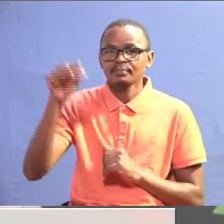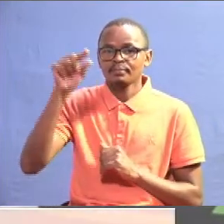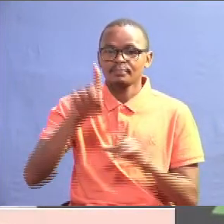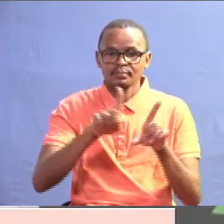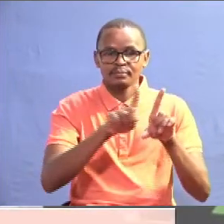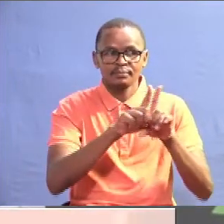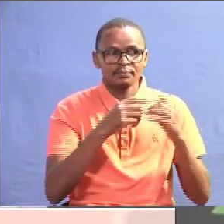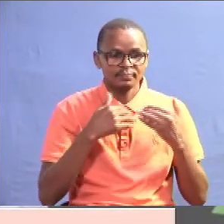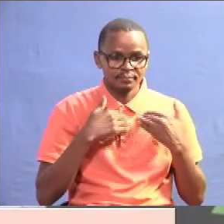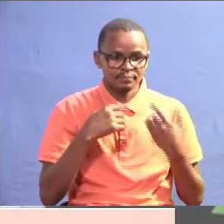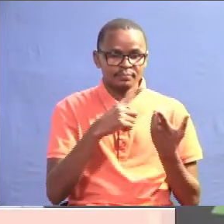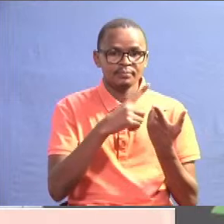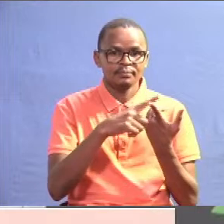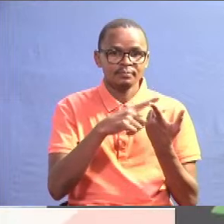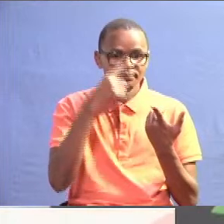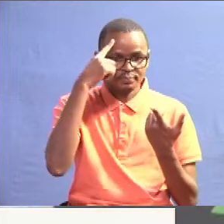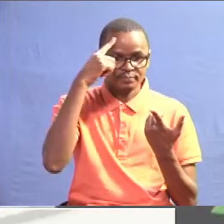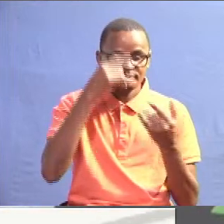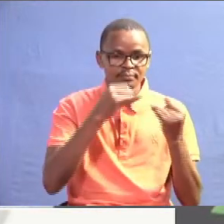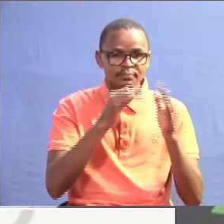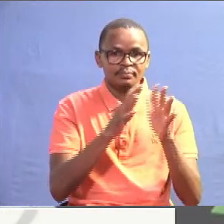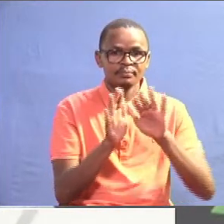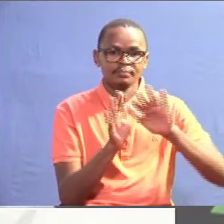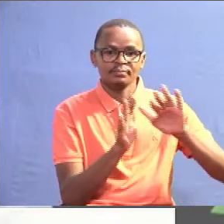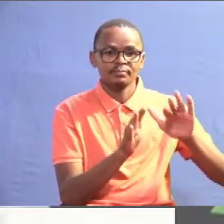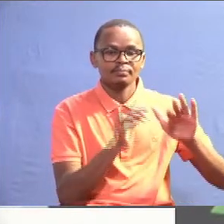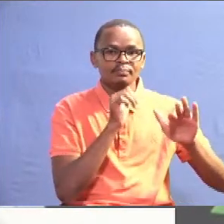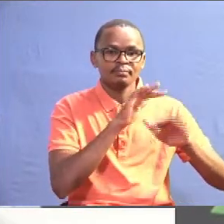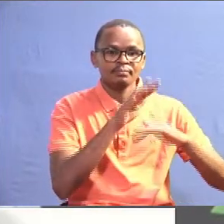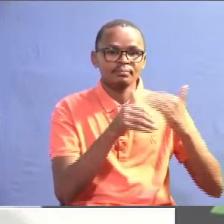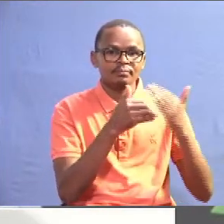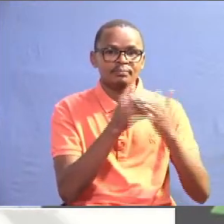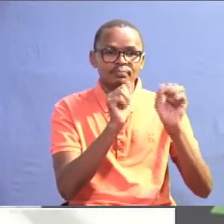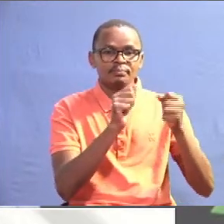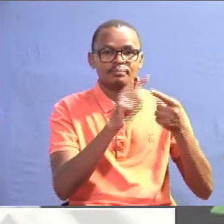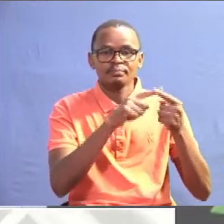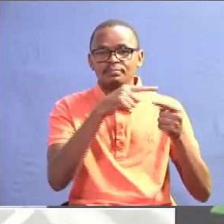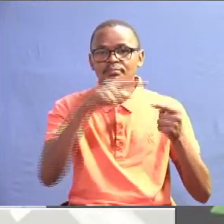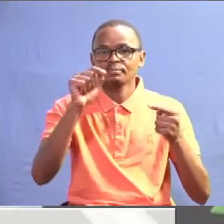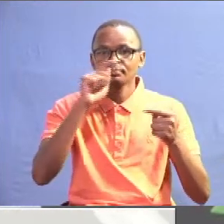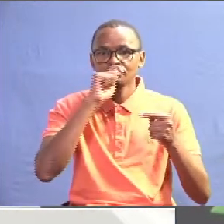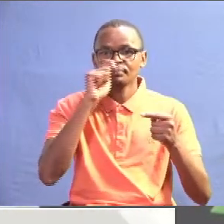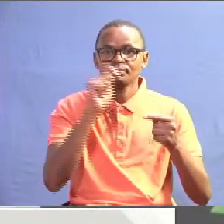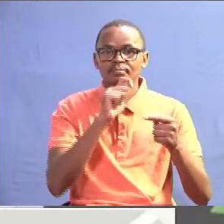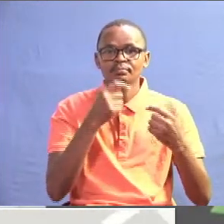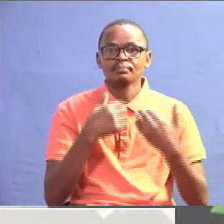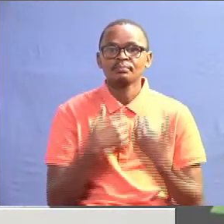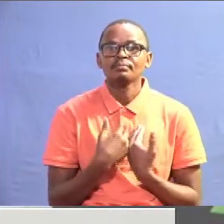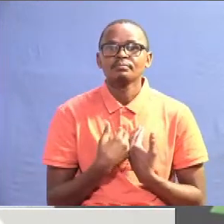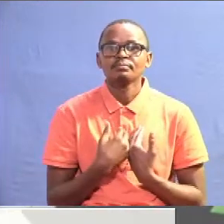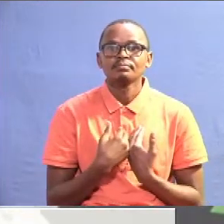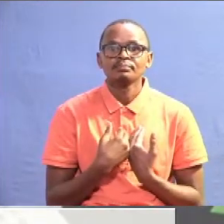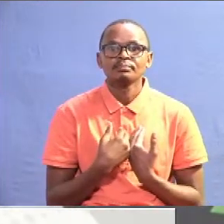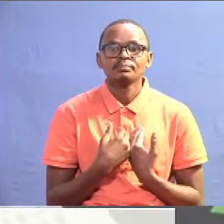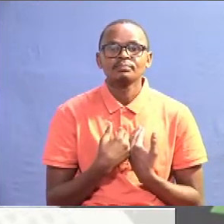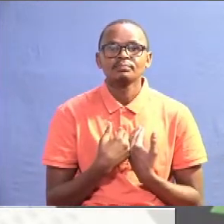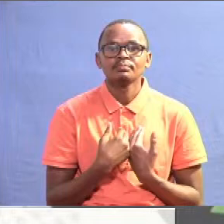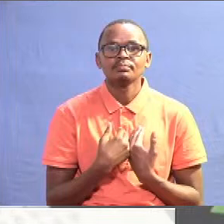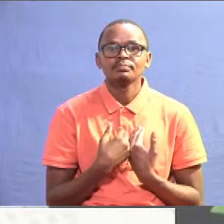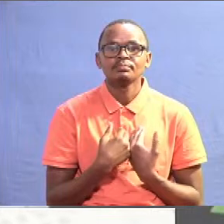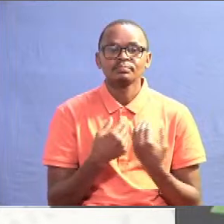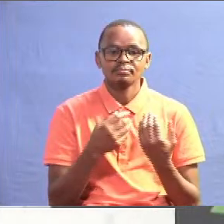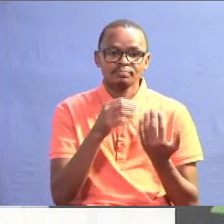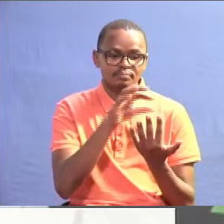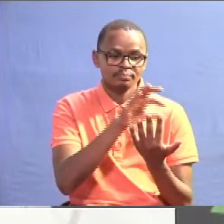also we will have additions for the players who were left out. Not all of them were able to go to Tanzania, so we will have a mini